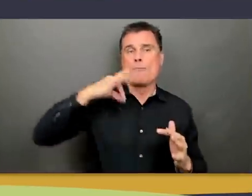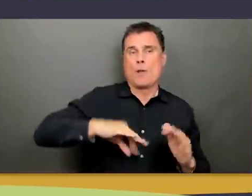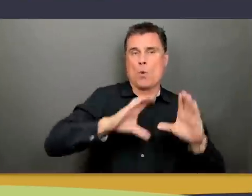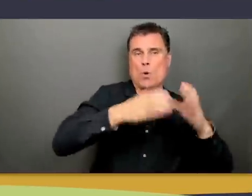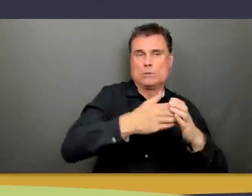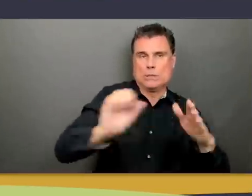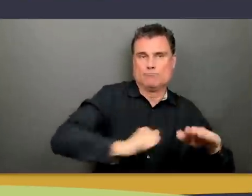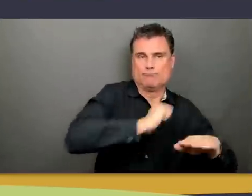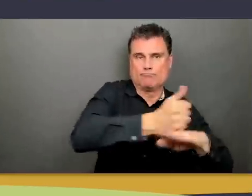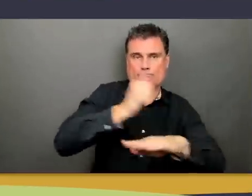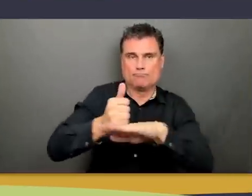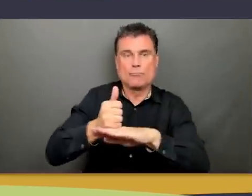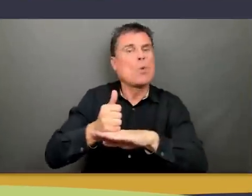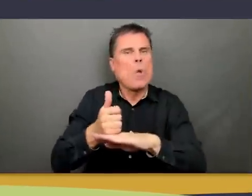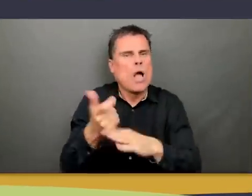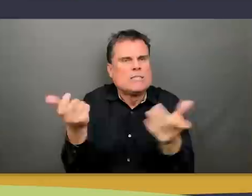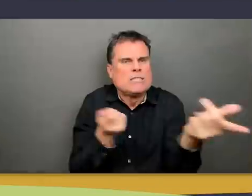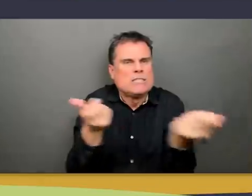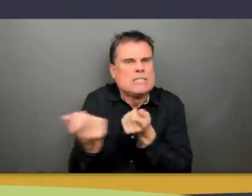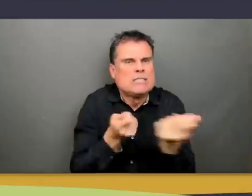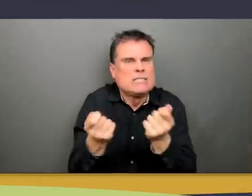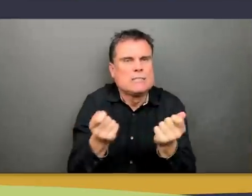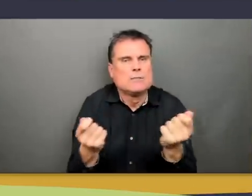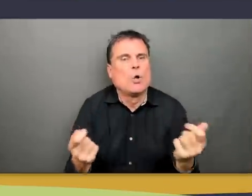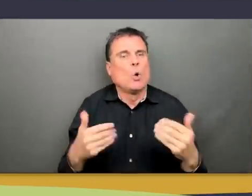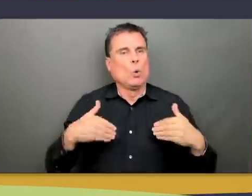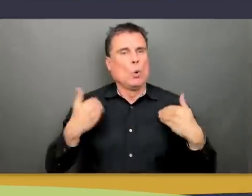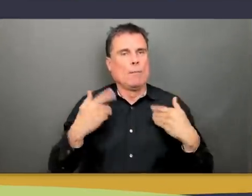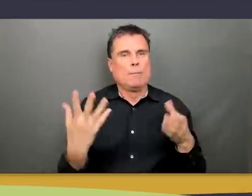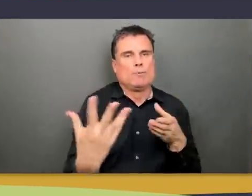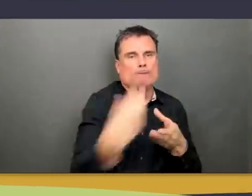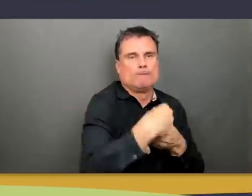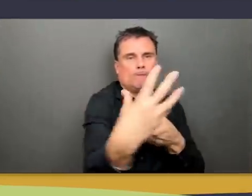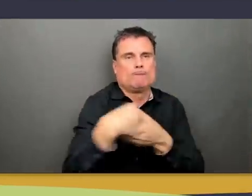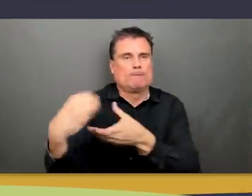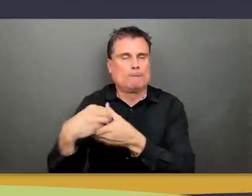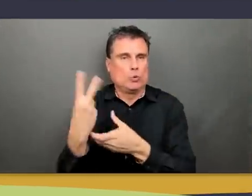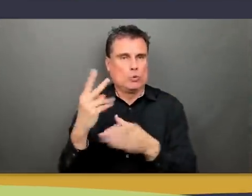have you here, Harman. Please tell us more about what motivates your work.